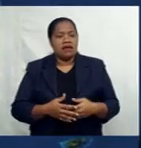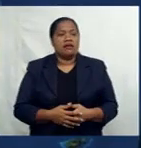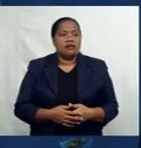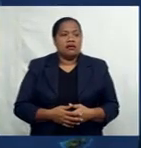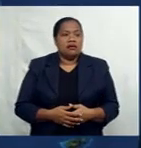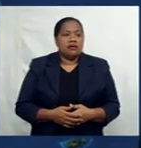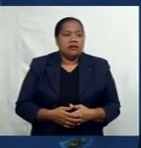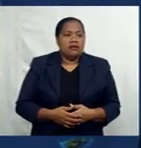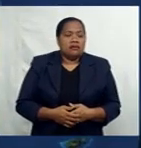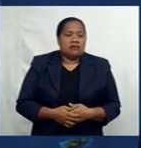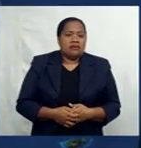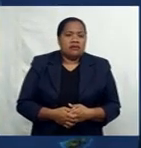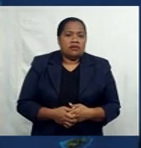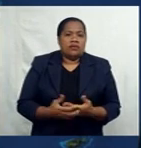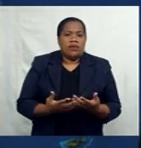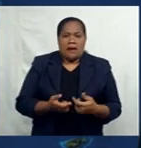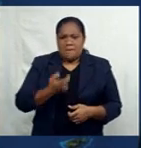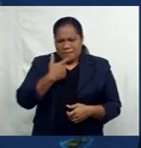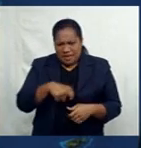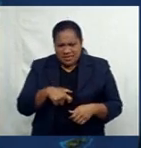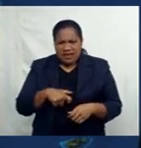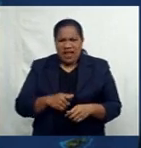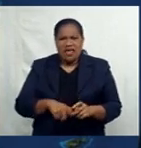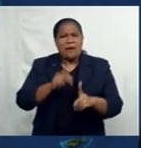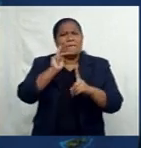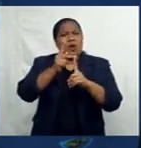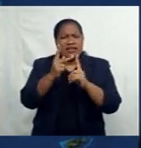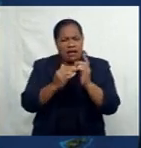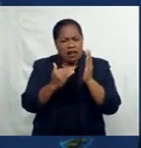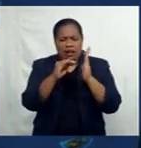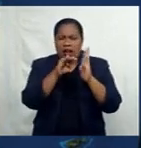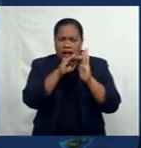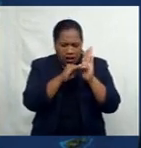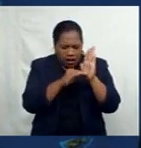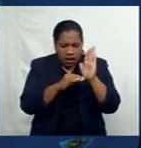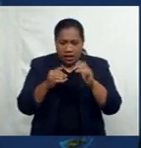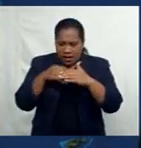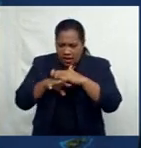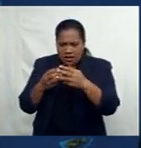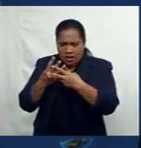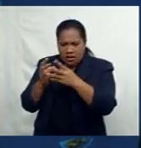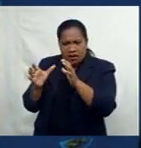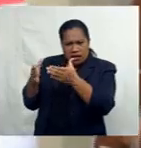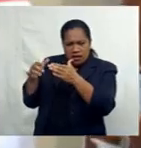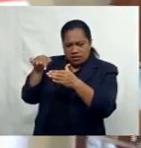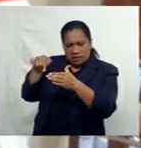where personal and political agenda within the party, drives this party.